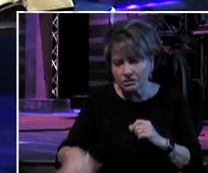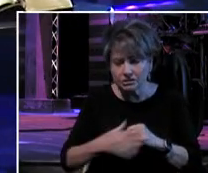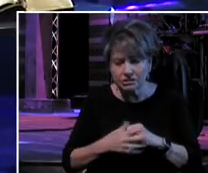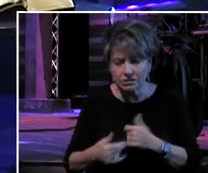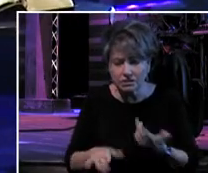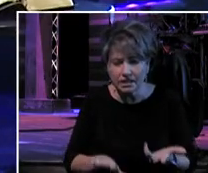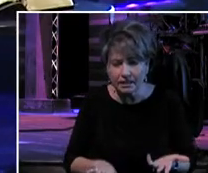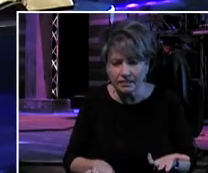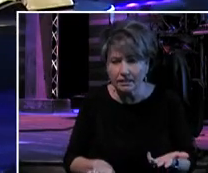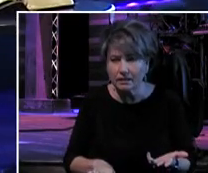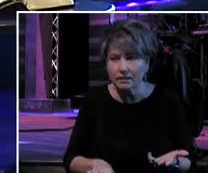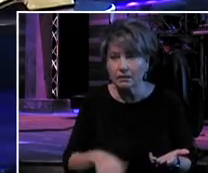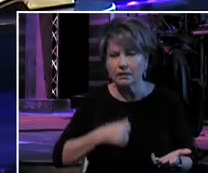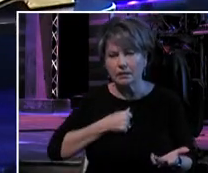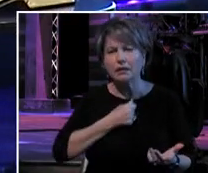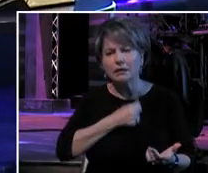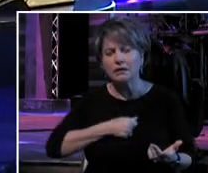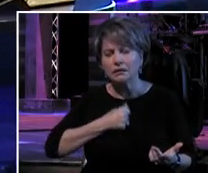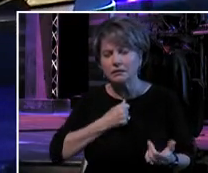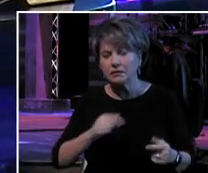Yes. And it does hurt.